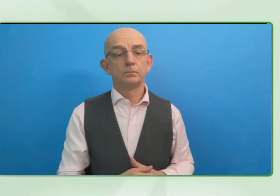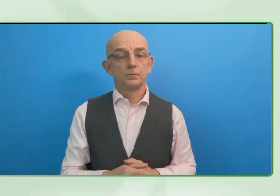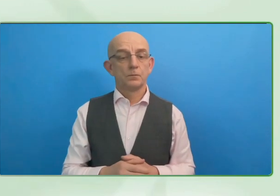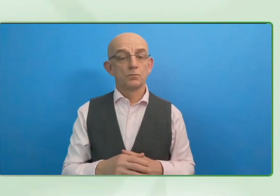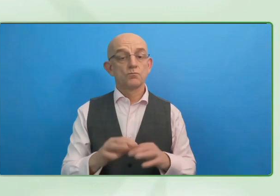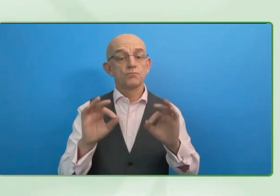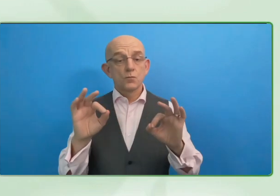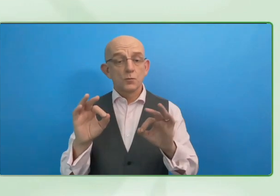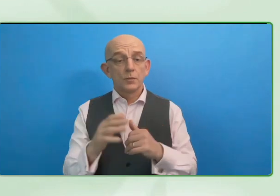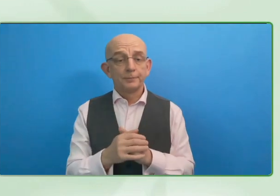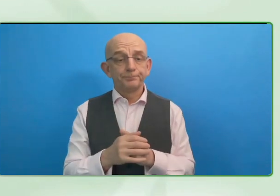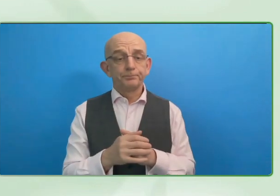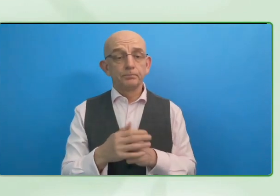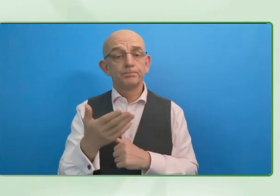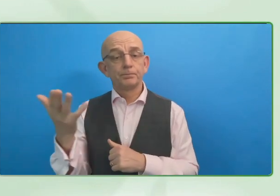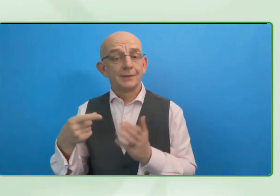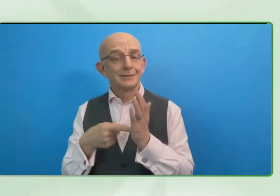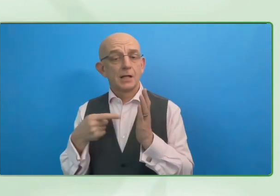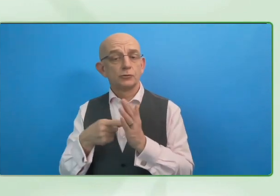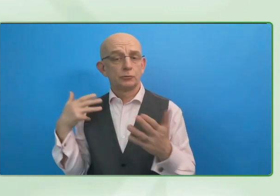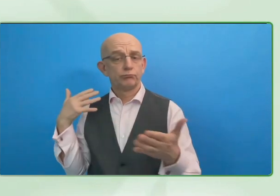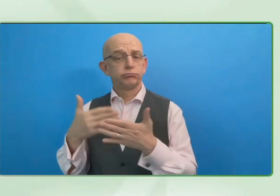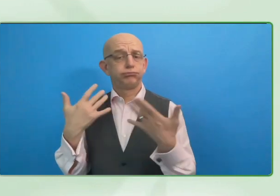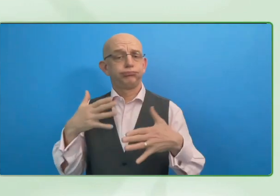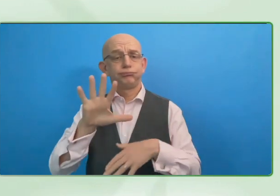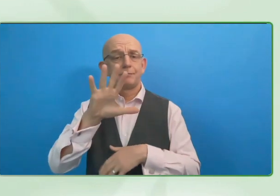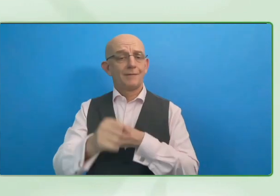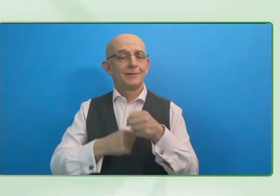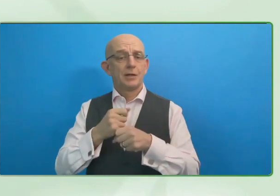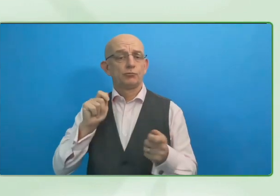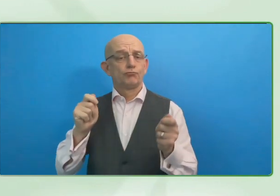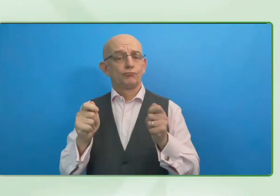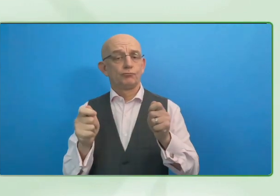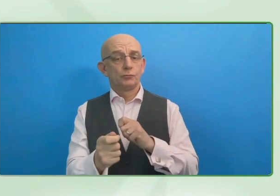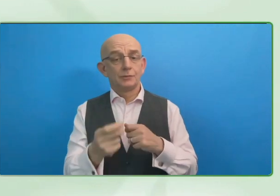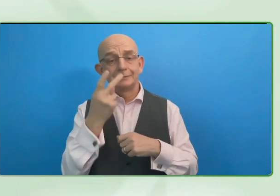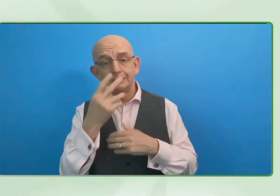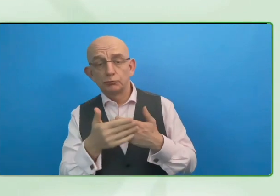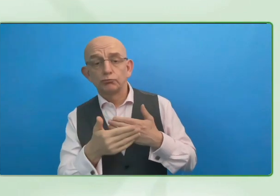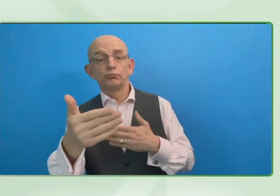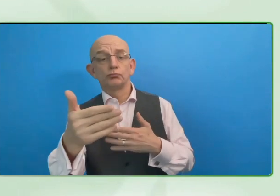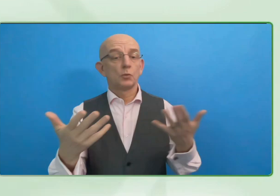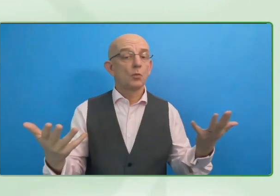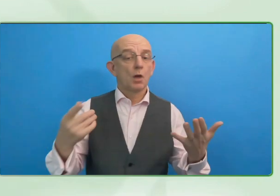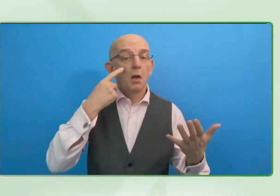there's anyone else. Or does anyone else want to respond to Rachel's